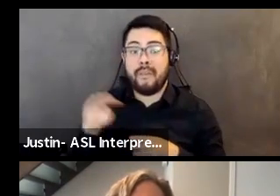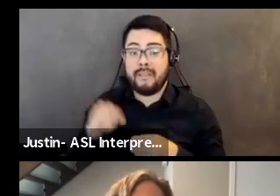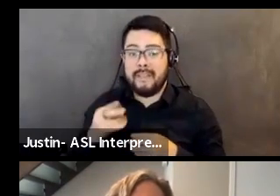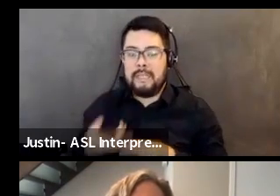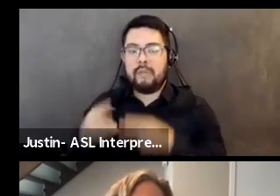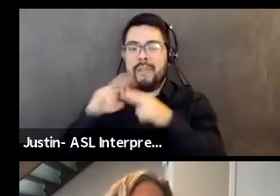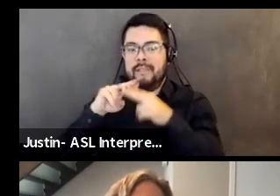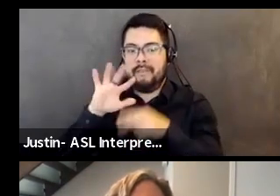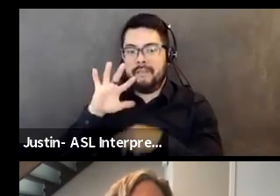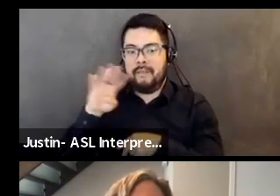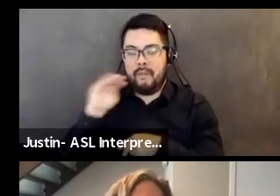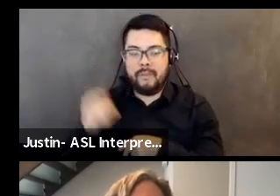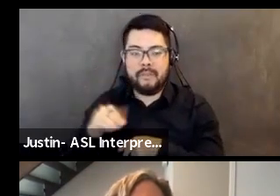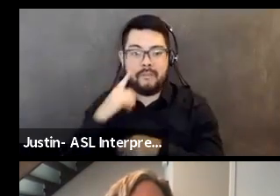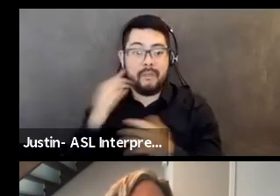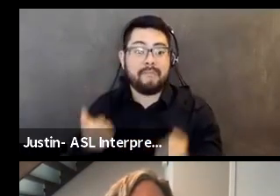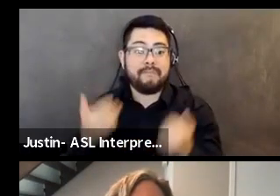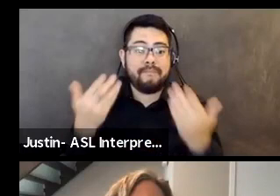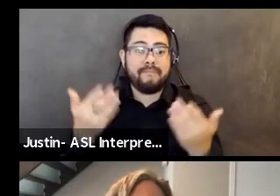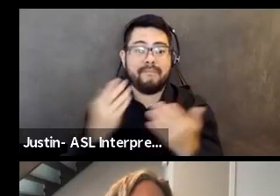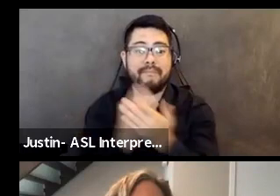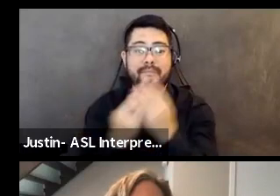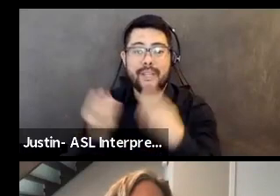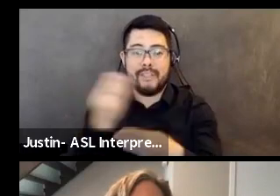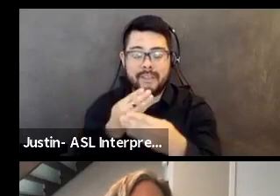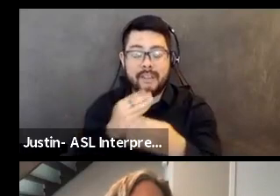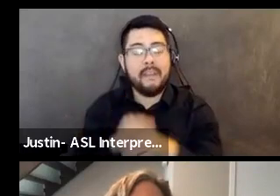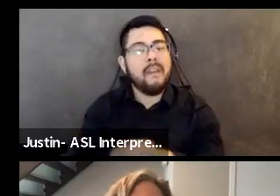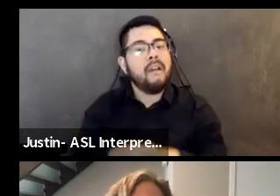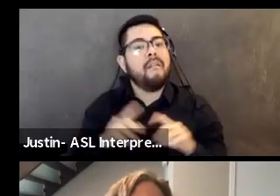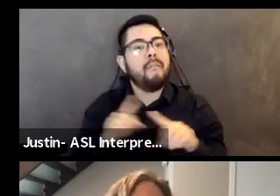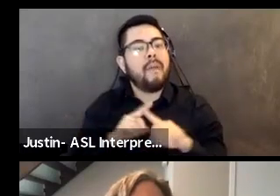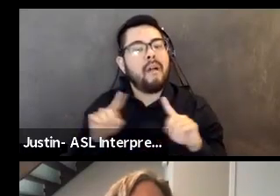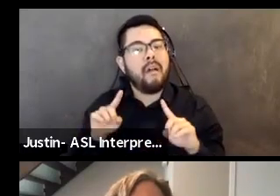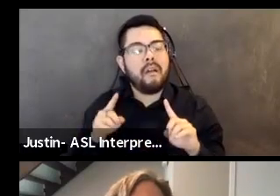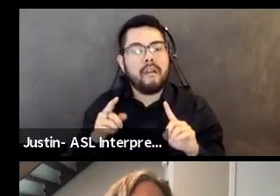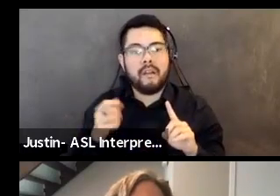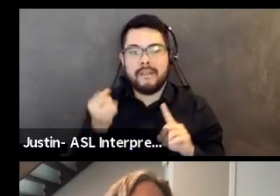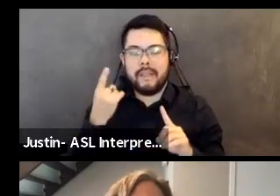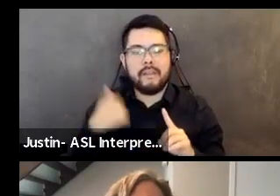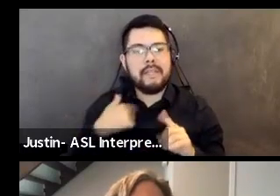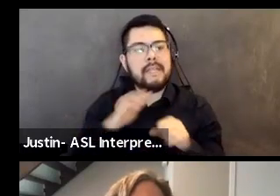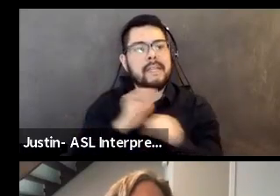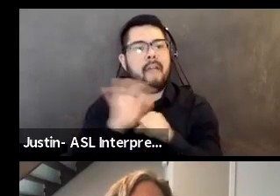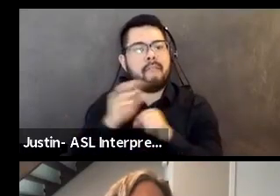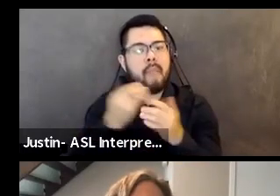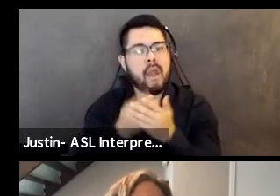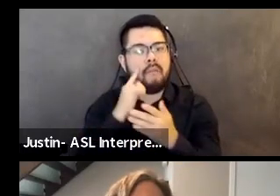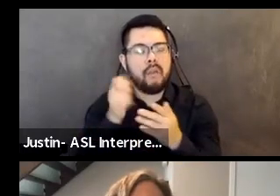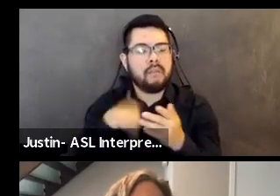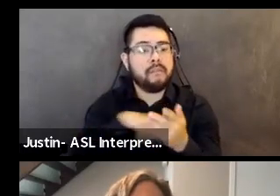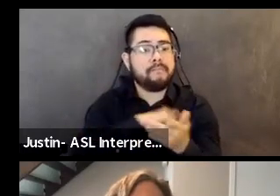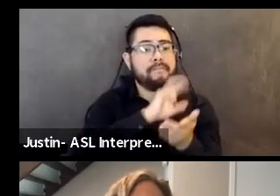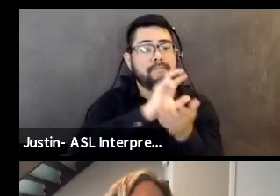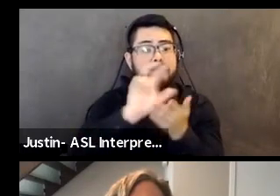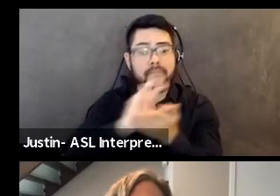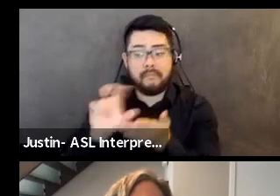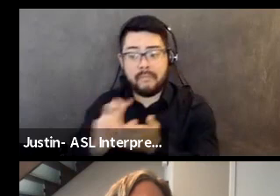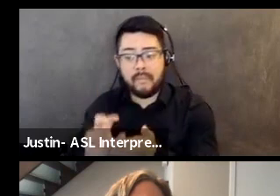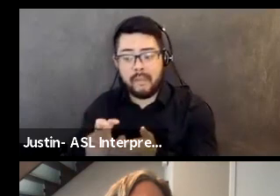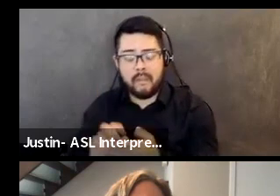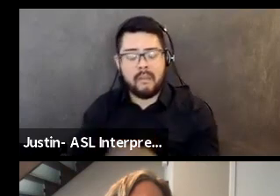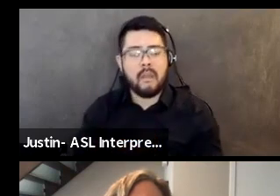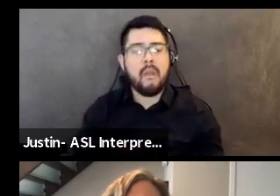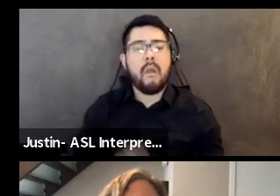budget but with that said um there is more than enough need to go around and what we have what we have tried to do